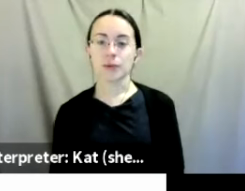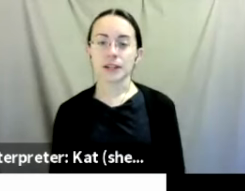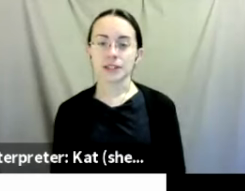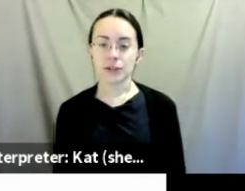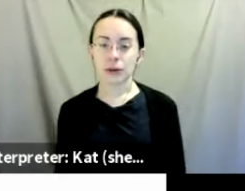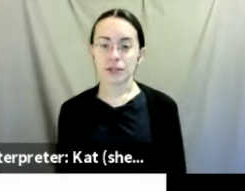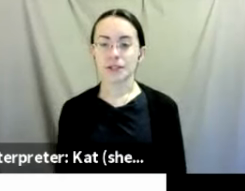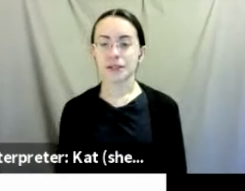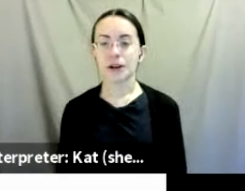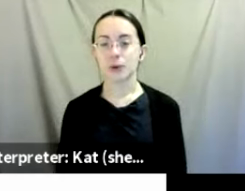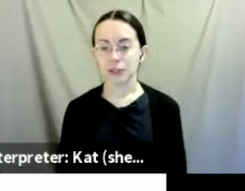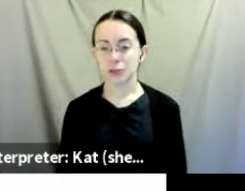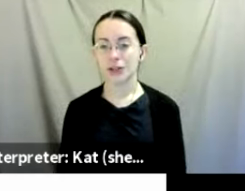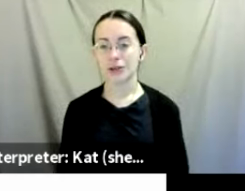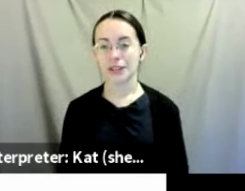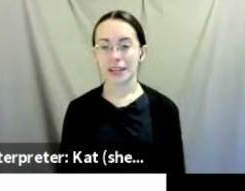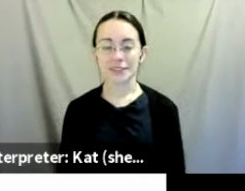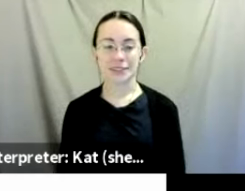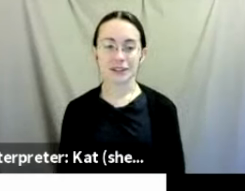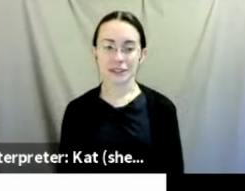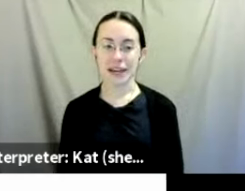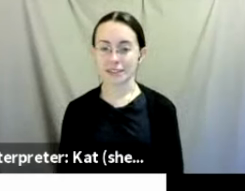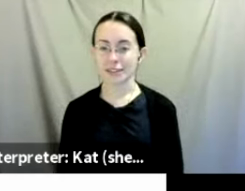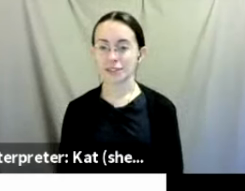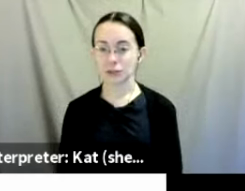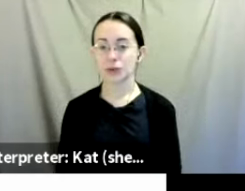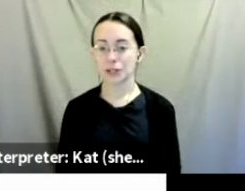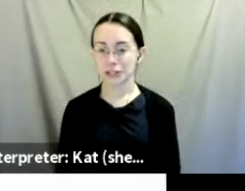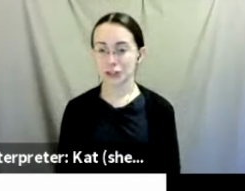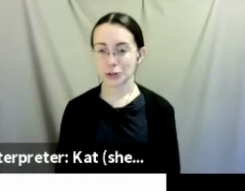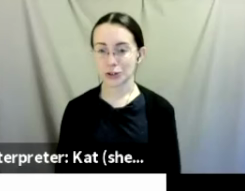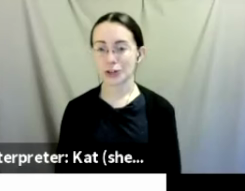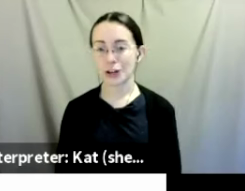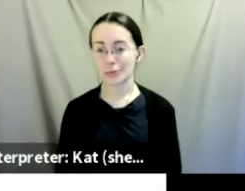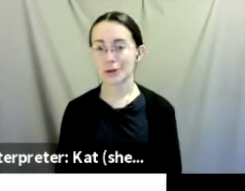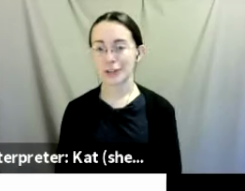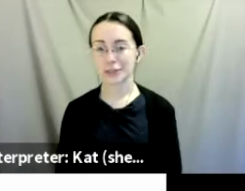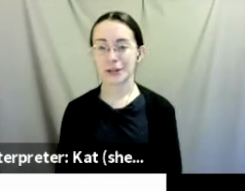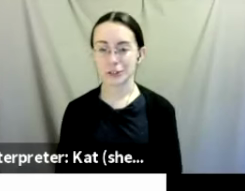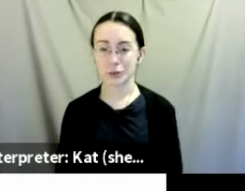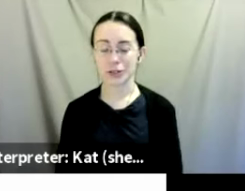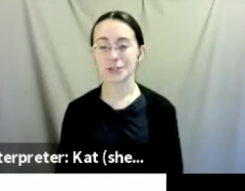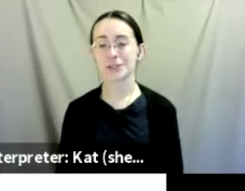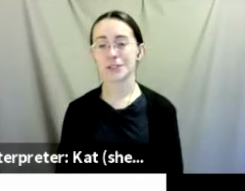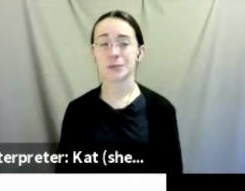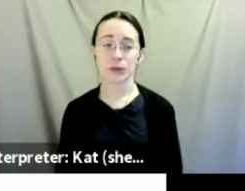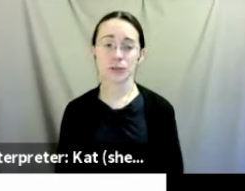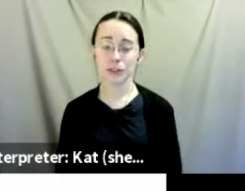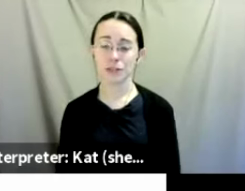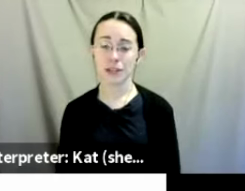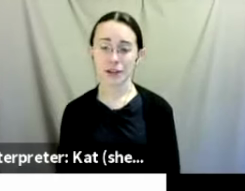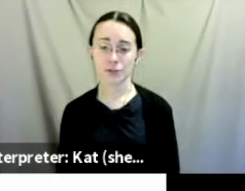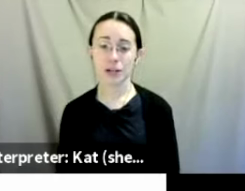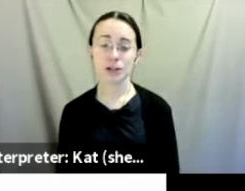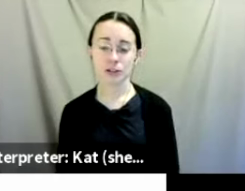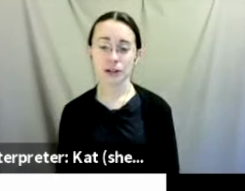And then within deaf women, of course, we know that ASL access through an interpreter provides better support. It's important for